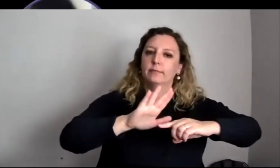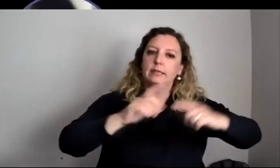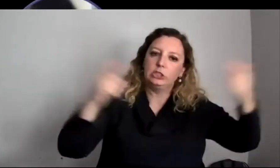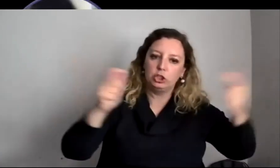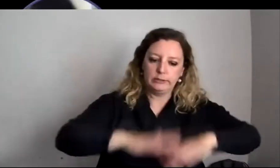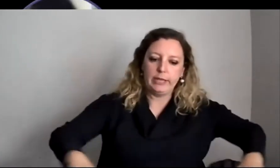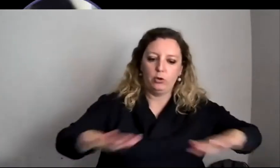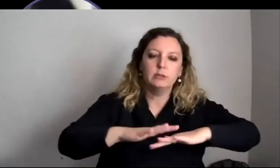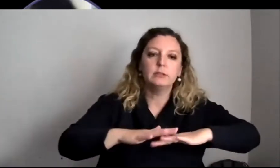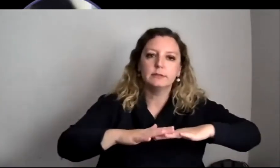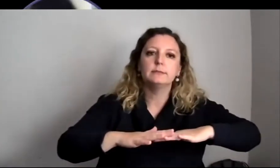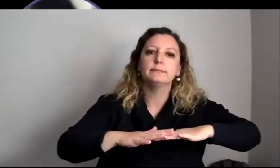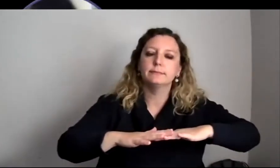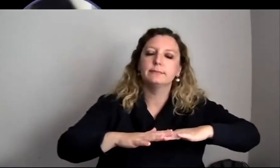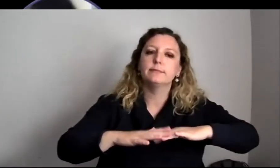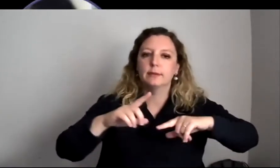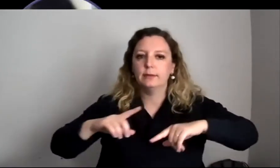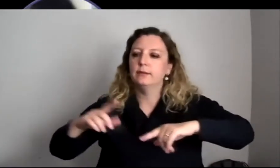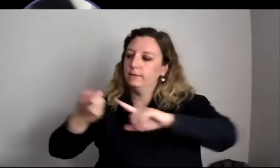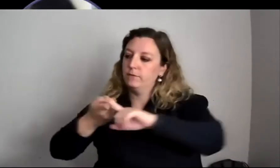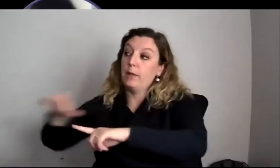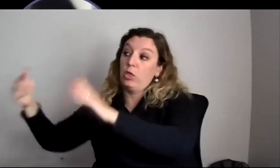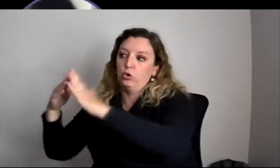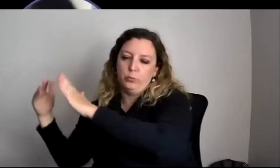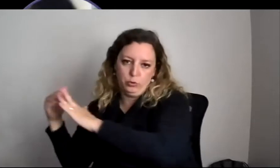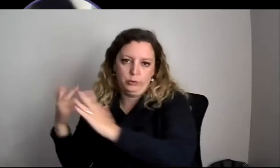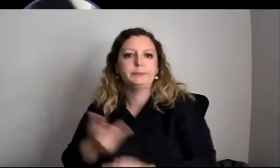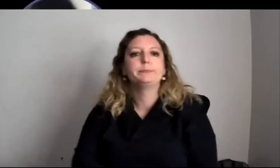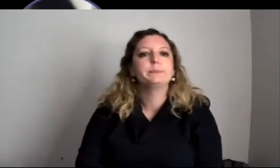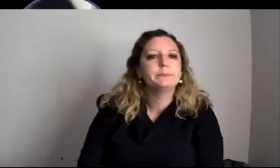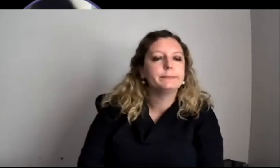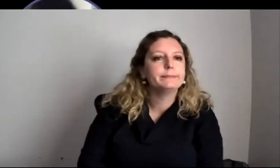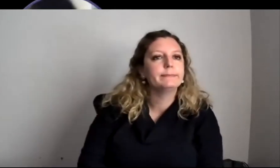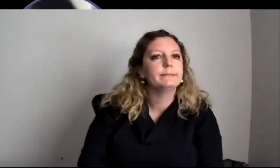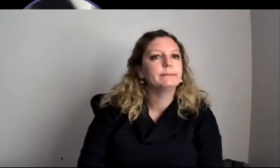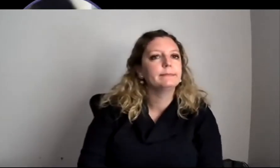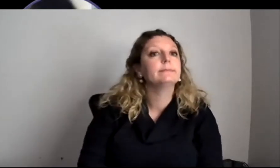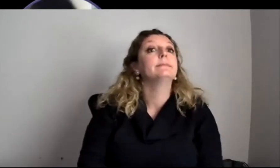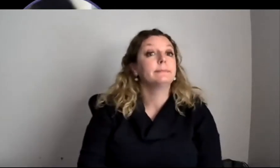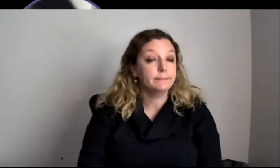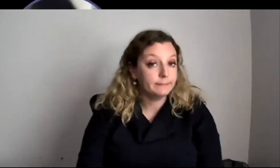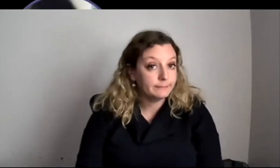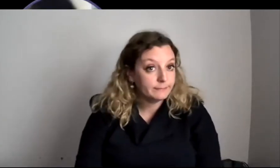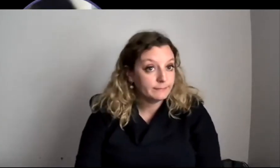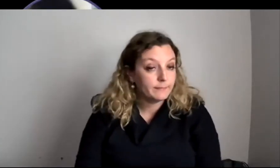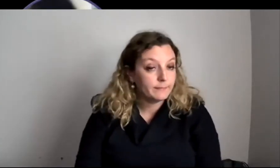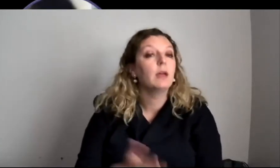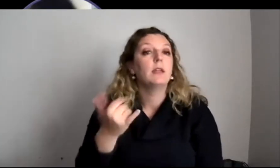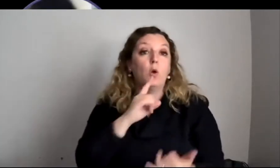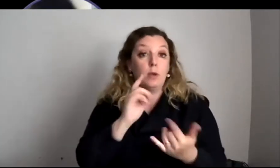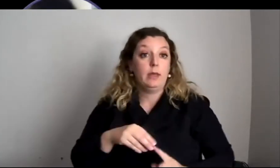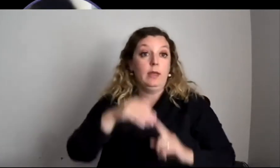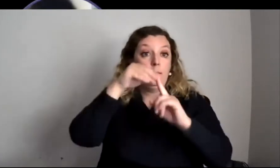large territories against other communities or other intruders. Now, what's especially important in